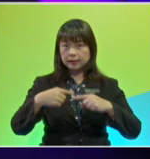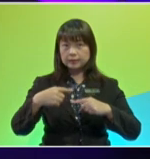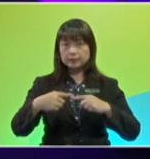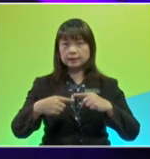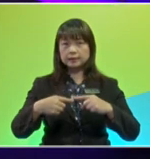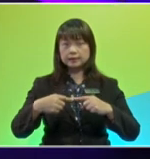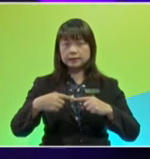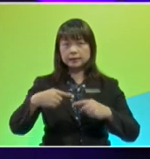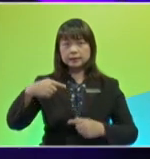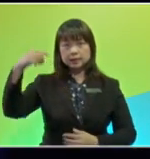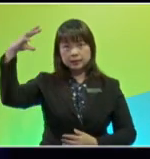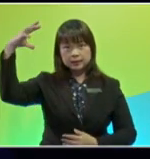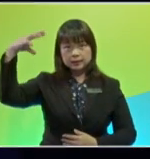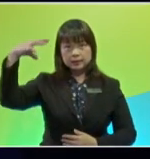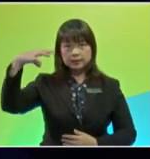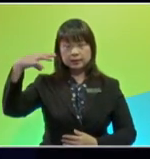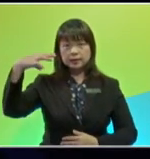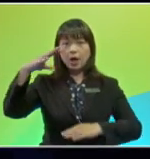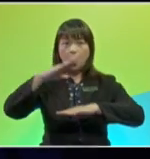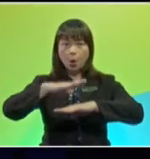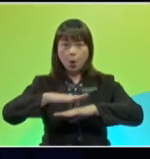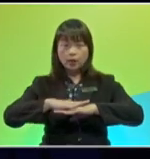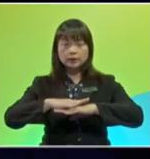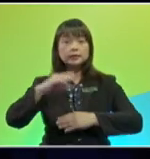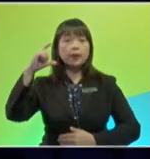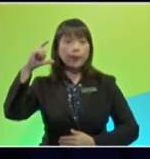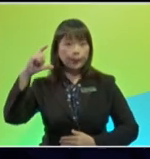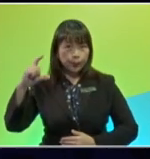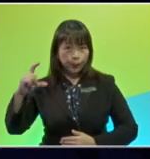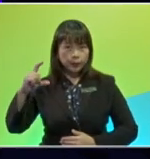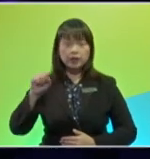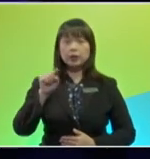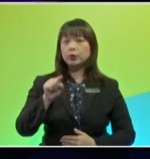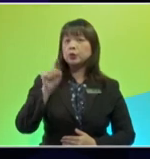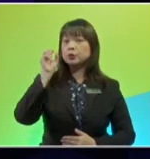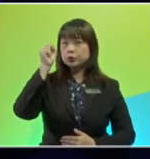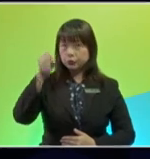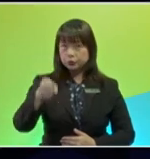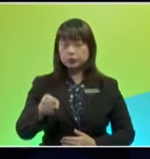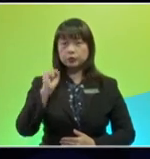torchlight onto the moon, you should be able to see